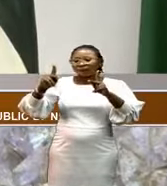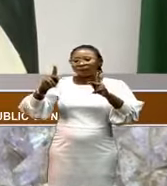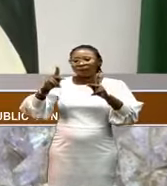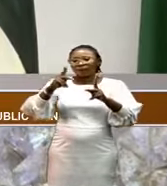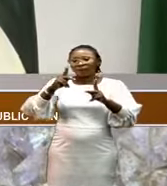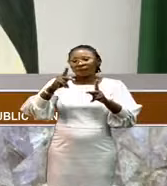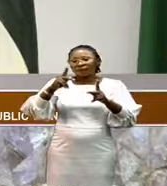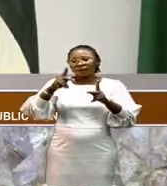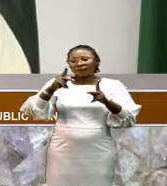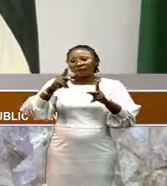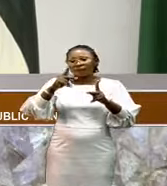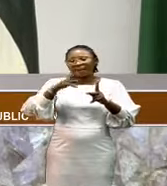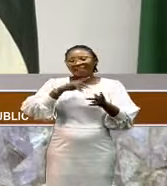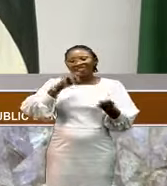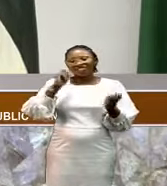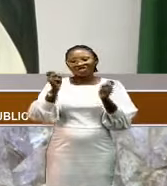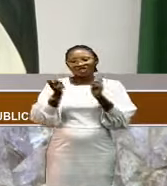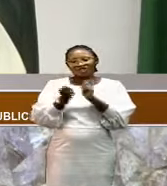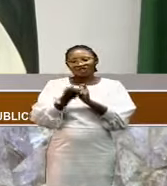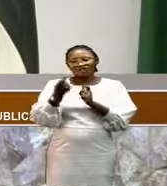and turning the ship around.